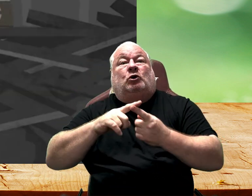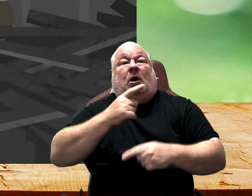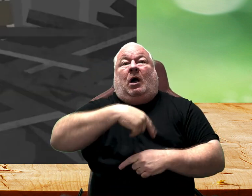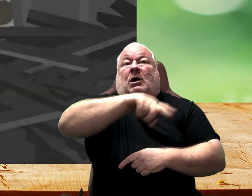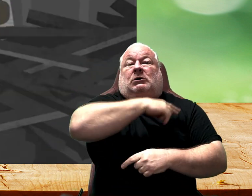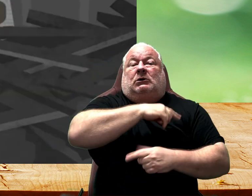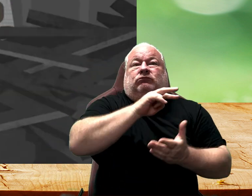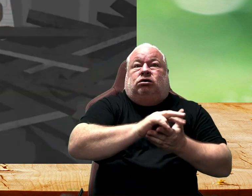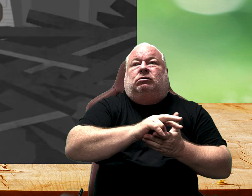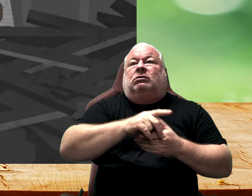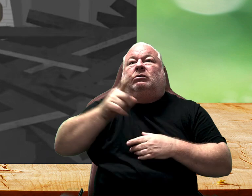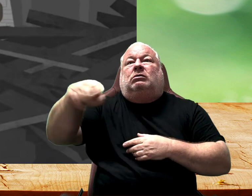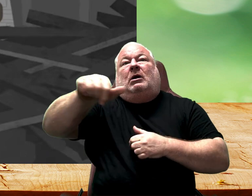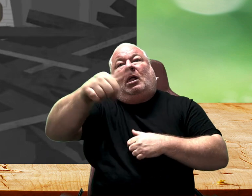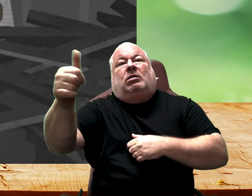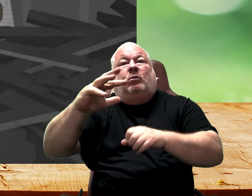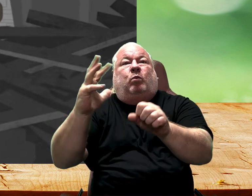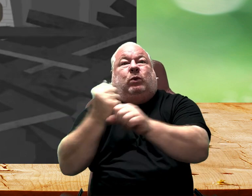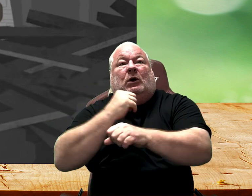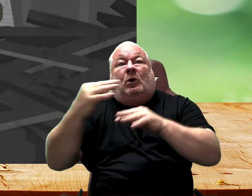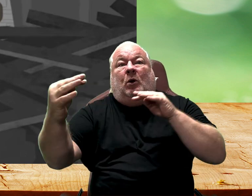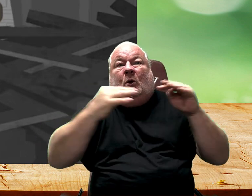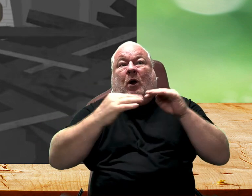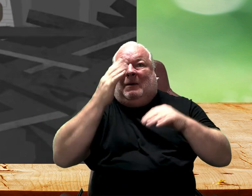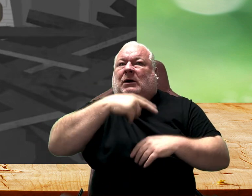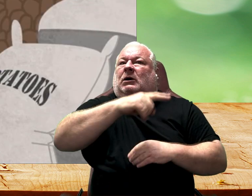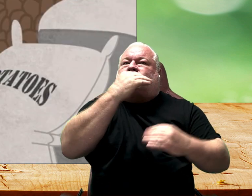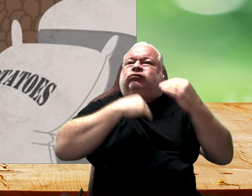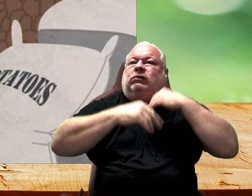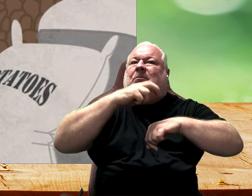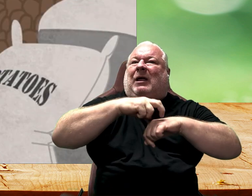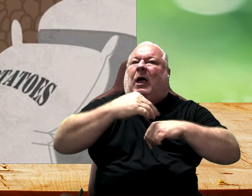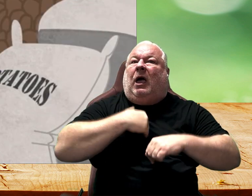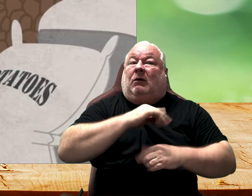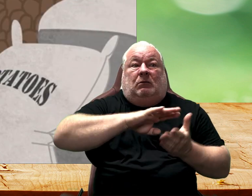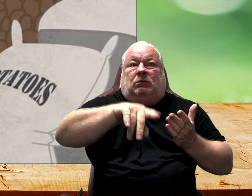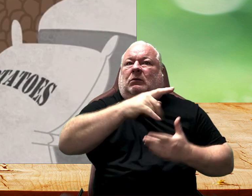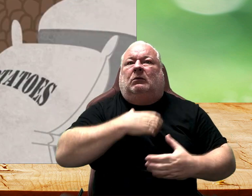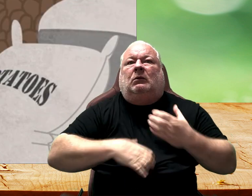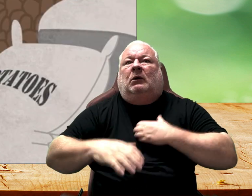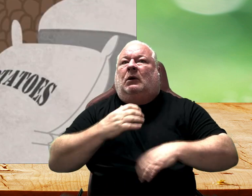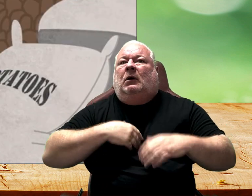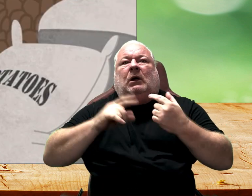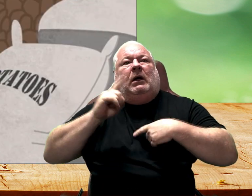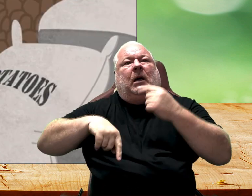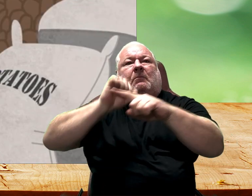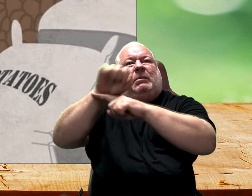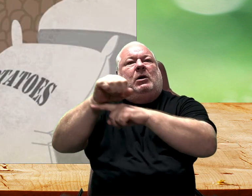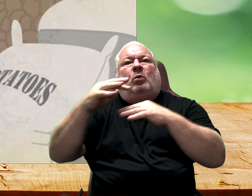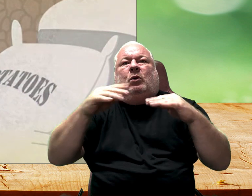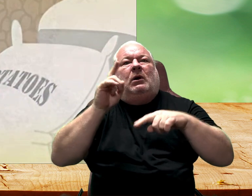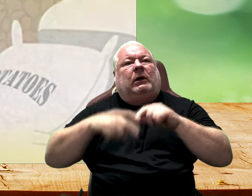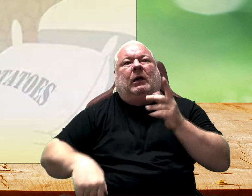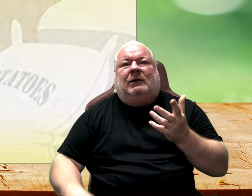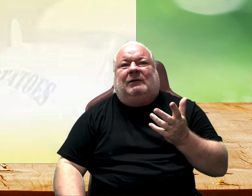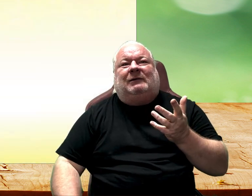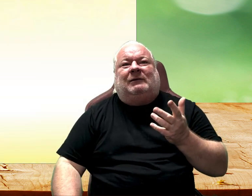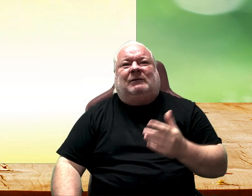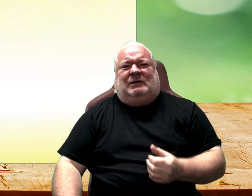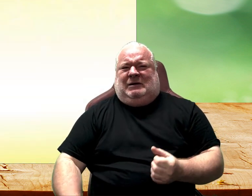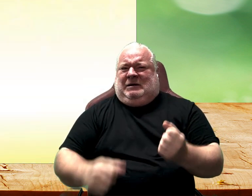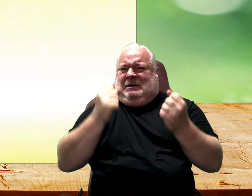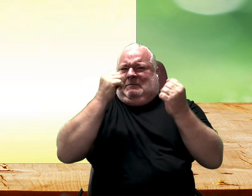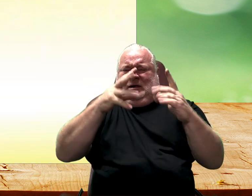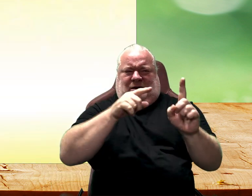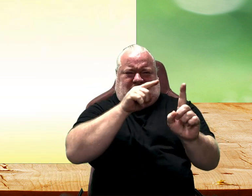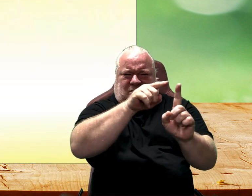been lost by the Allies without this easy-to-grow crop that fed the Allied troops? Would it even have started? When you think about it